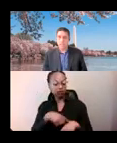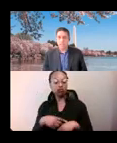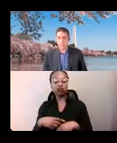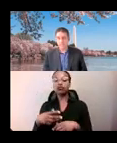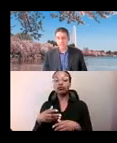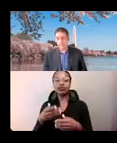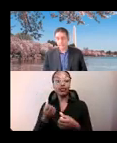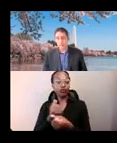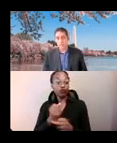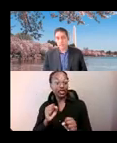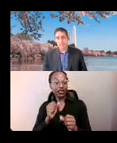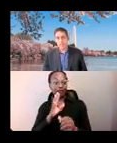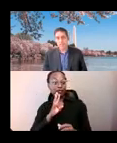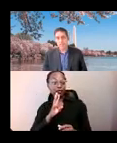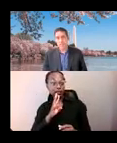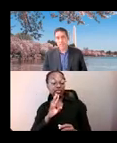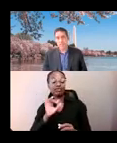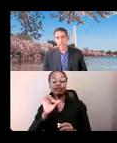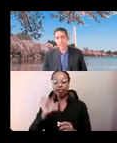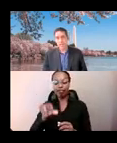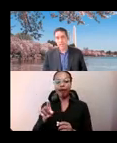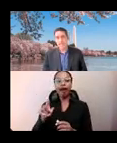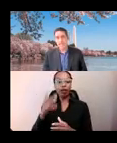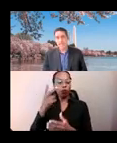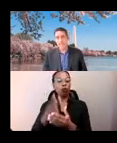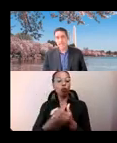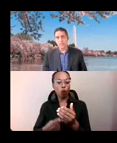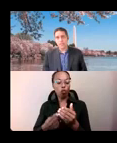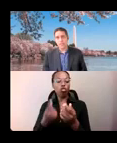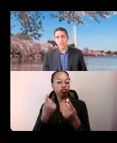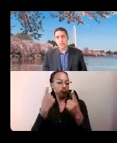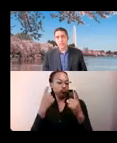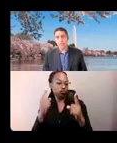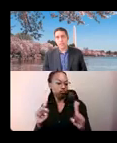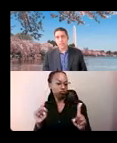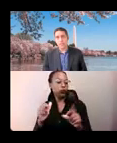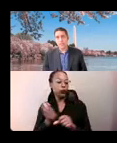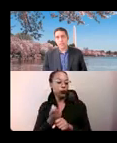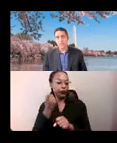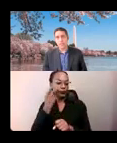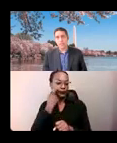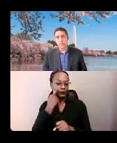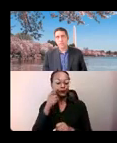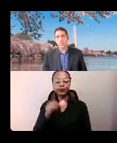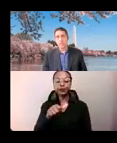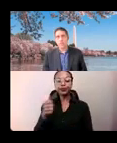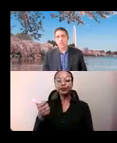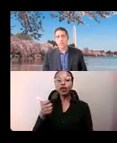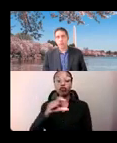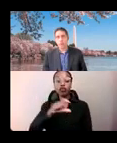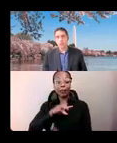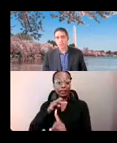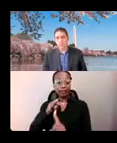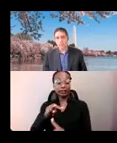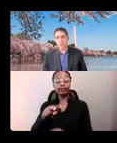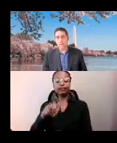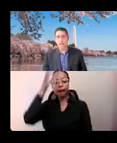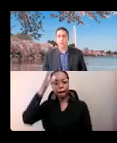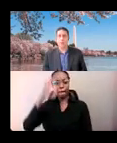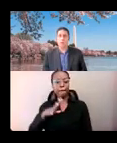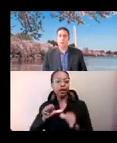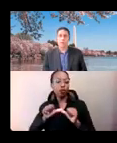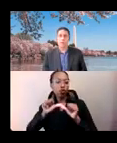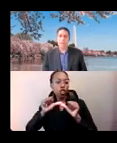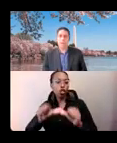Another key policing case for us, we settled a case in which a man experienced a prolonged police